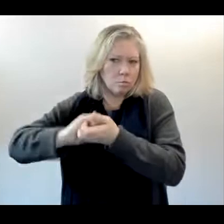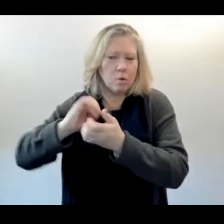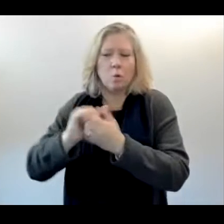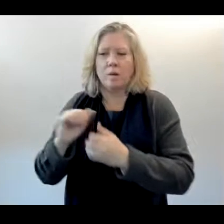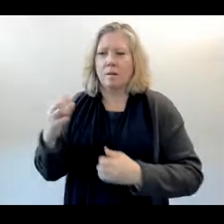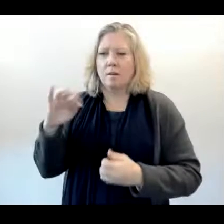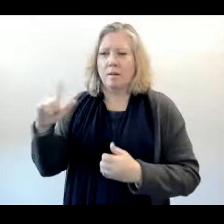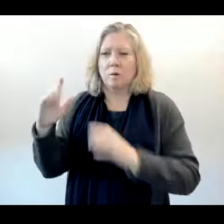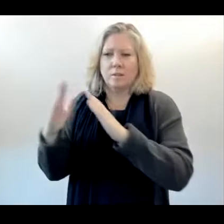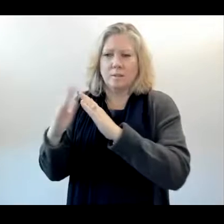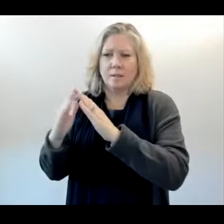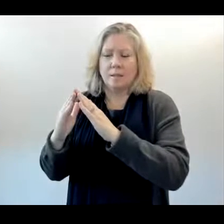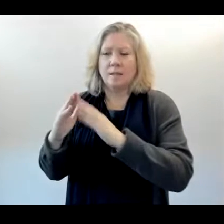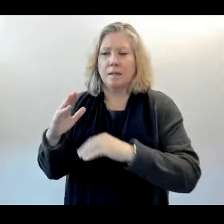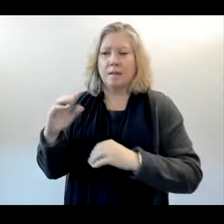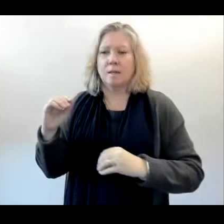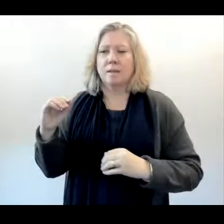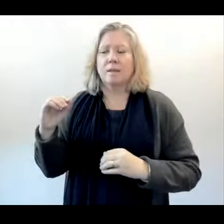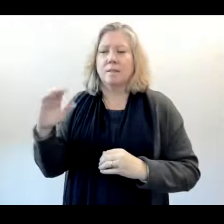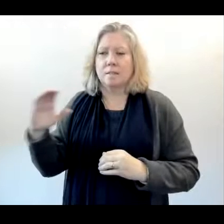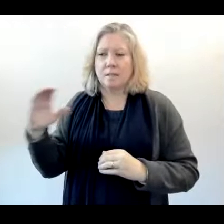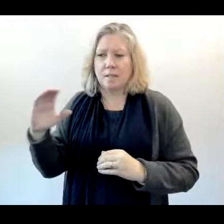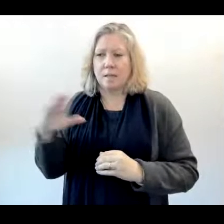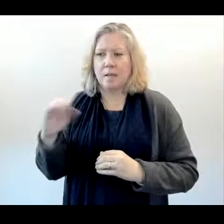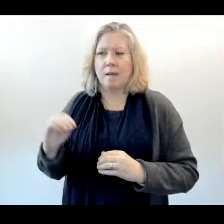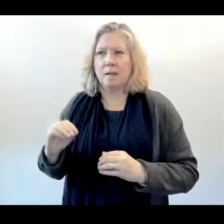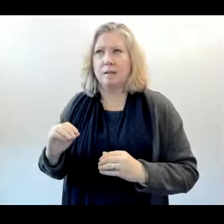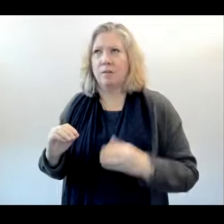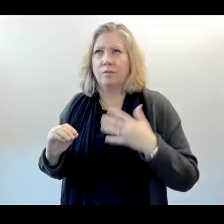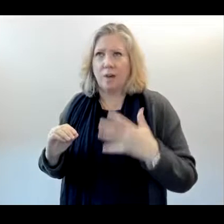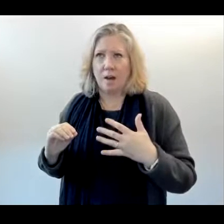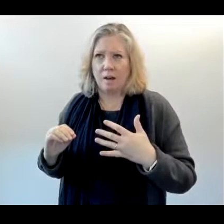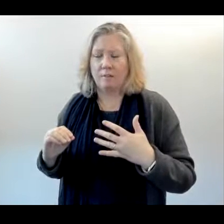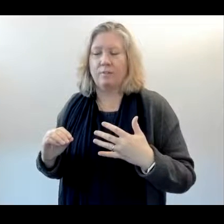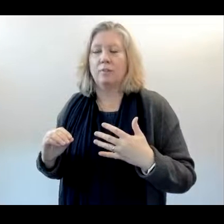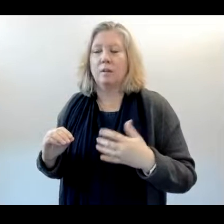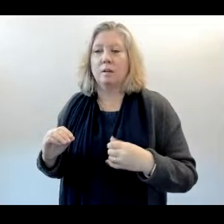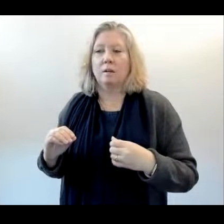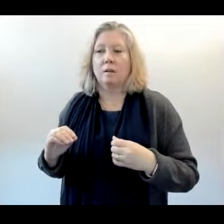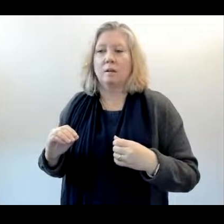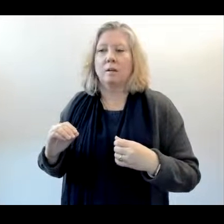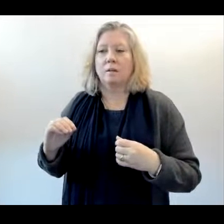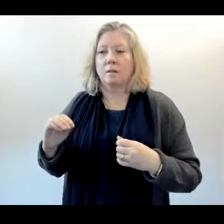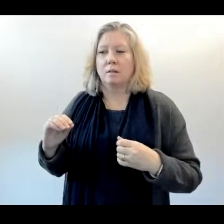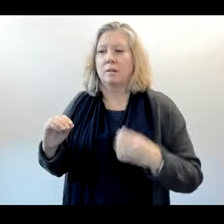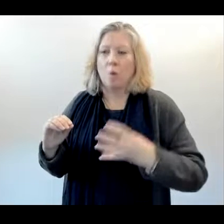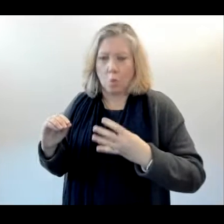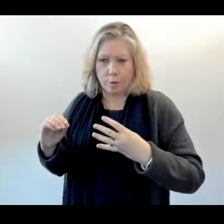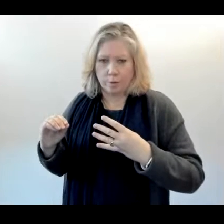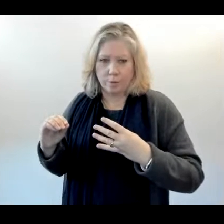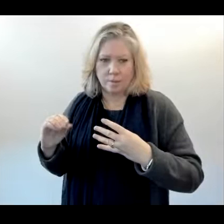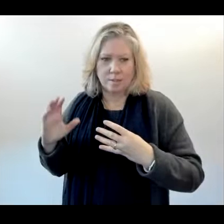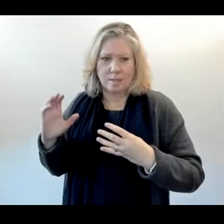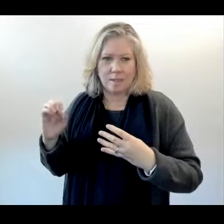4 RCOs, if not 5. We'll work with them and to make sure that we go through